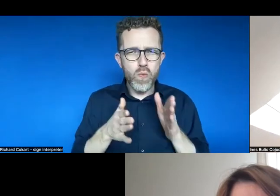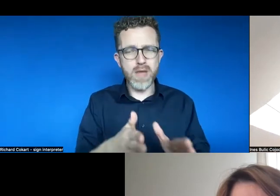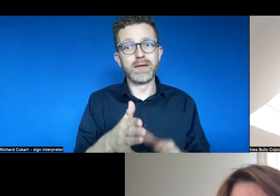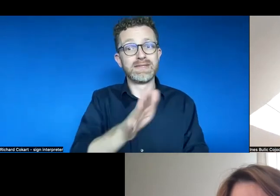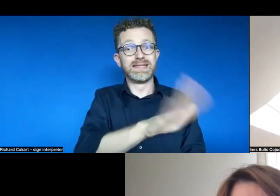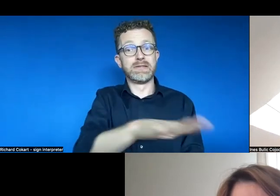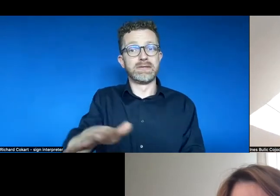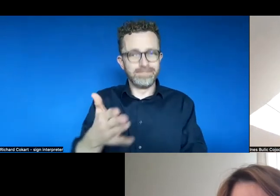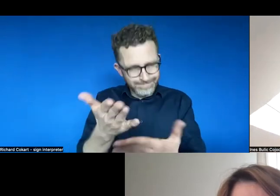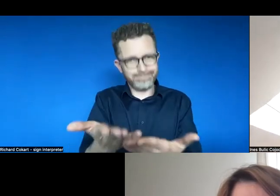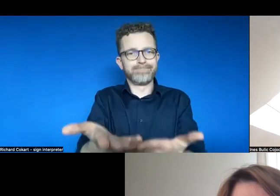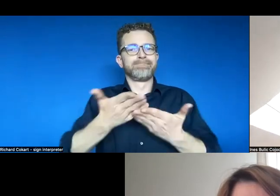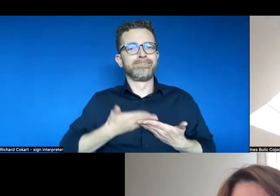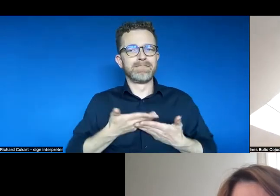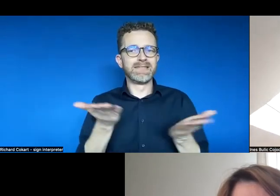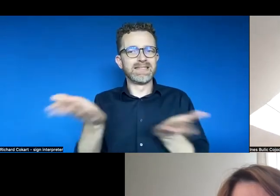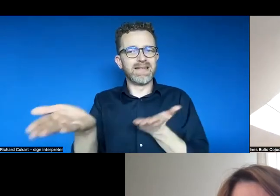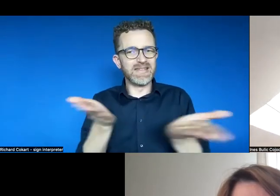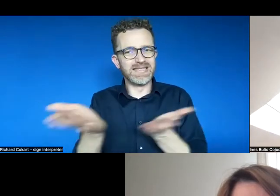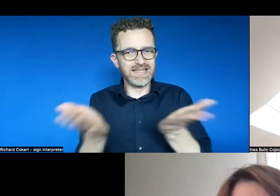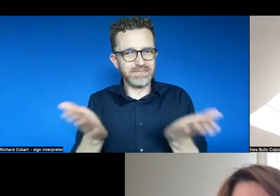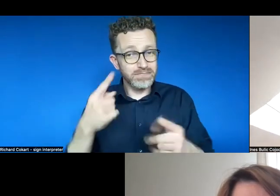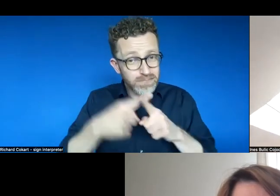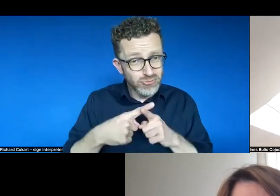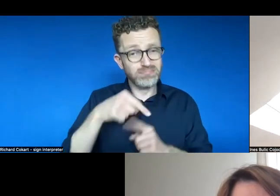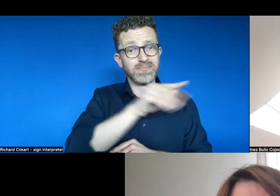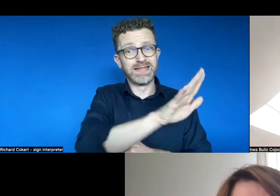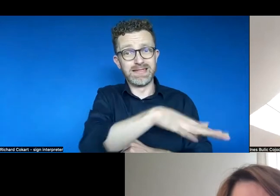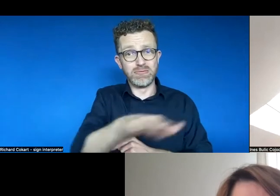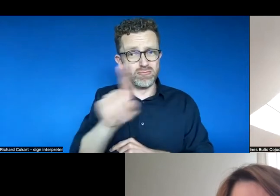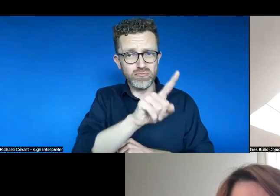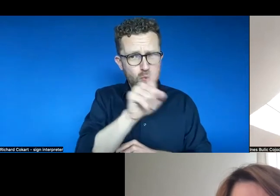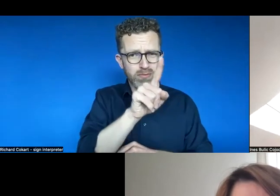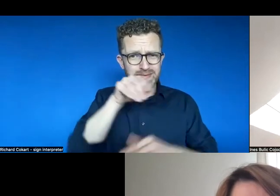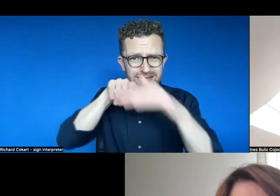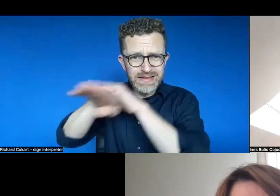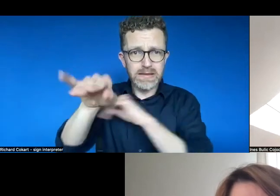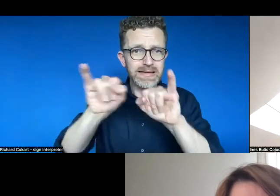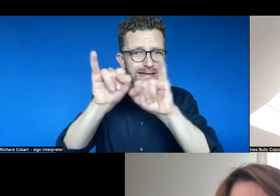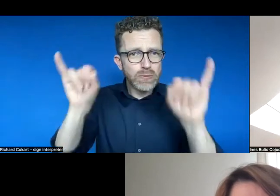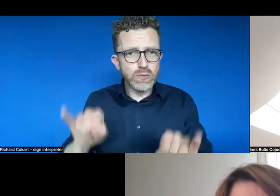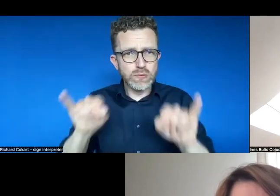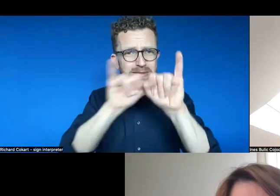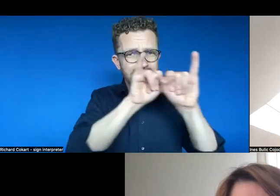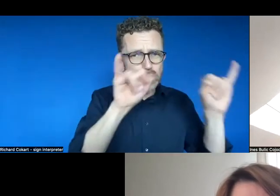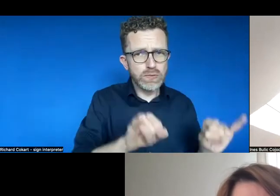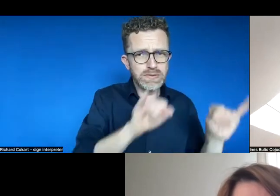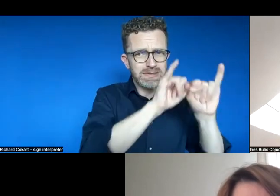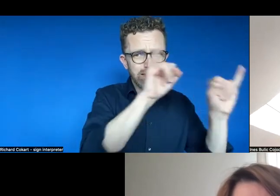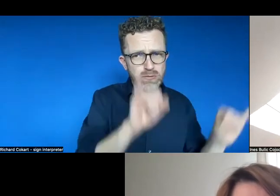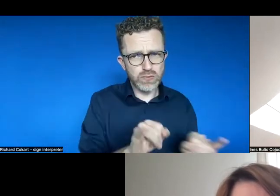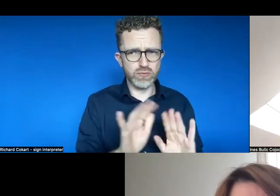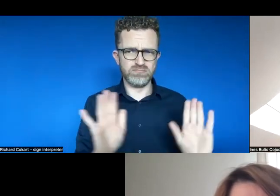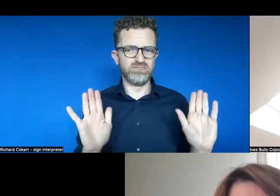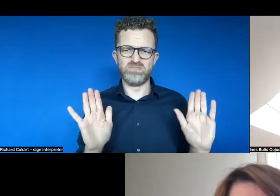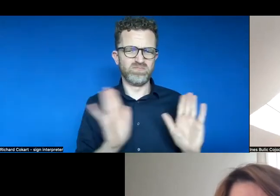And of course, the only way children from institutions can return to their families. as you said, there is a lot of